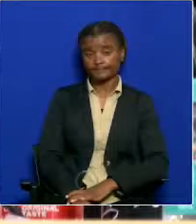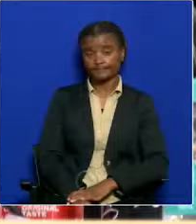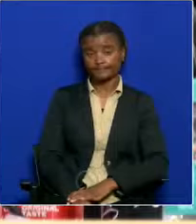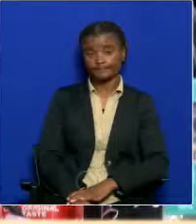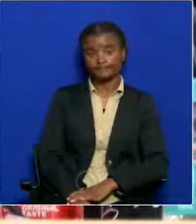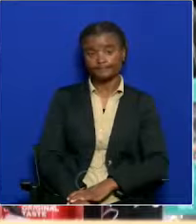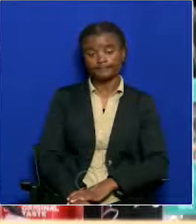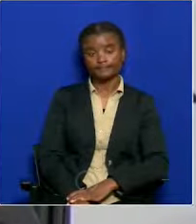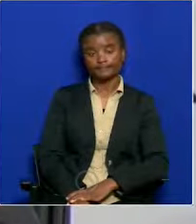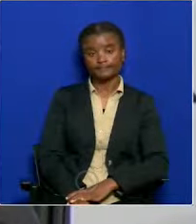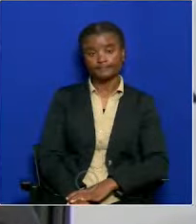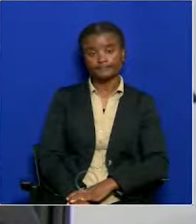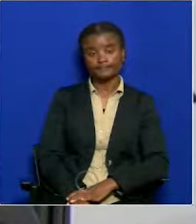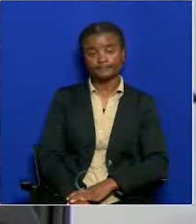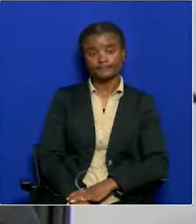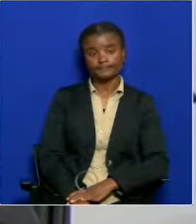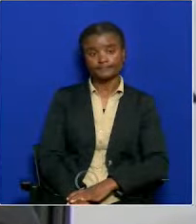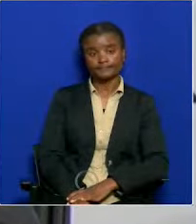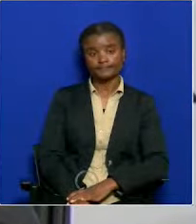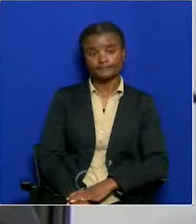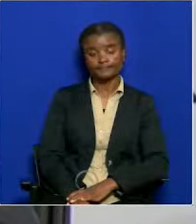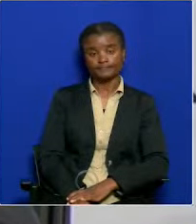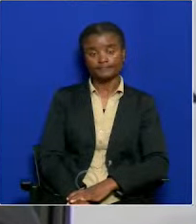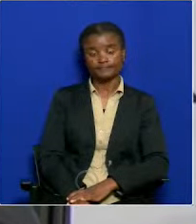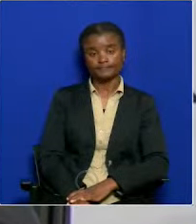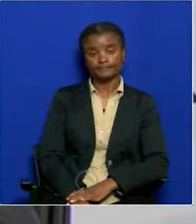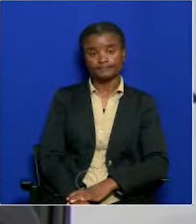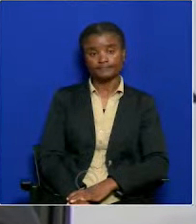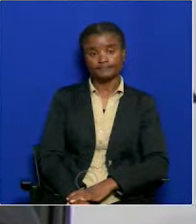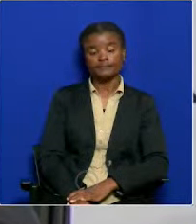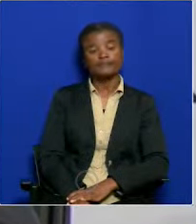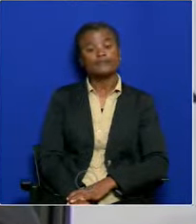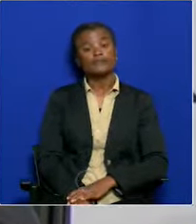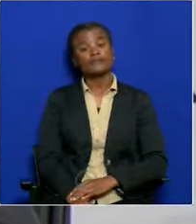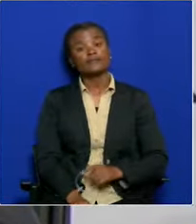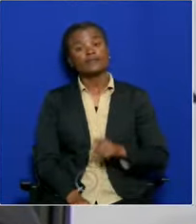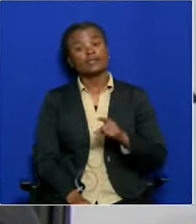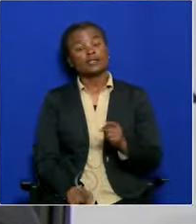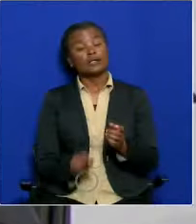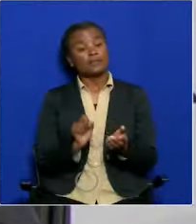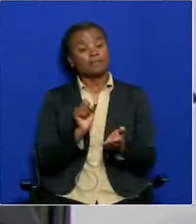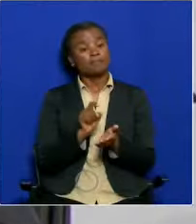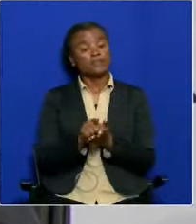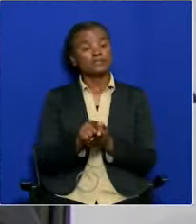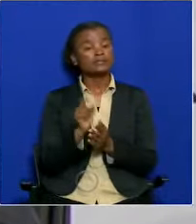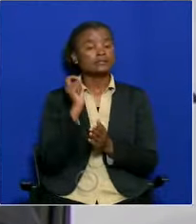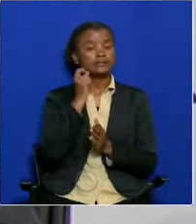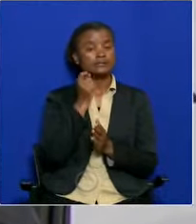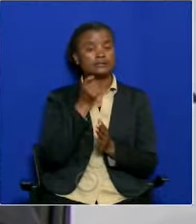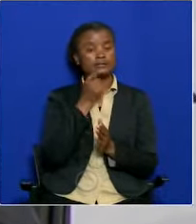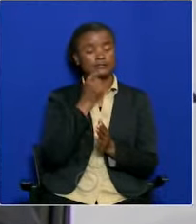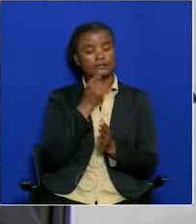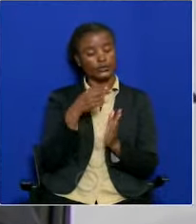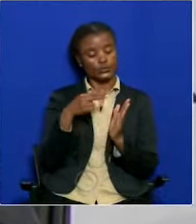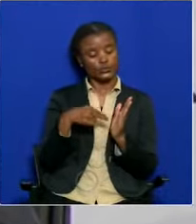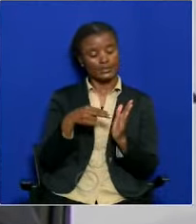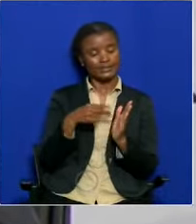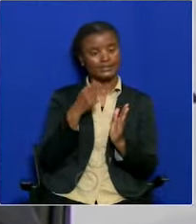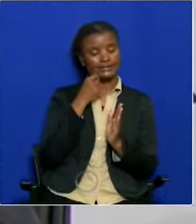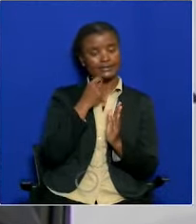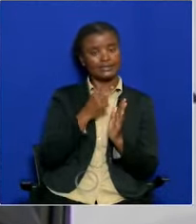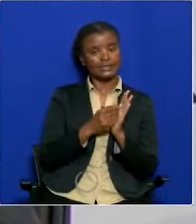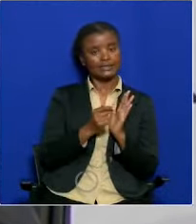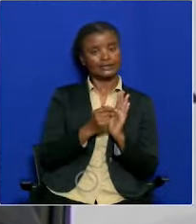This message, it says 19 May.